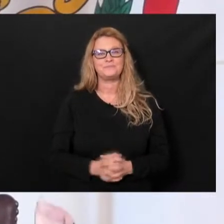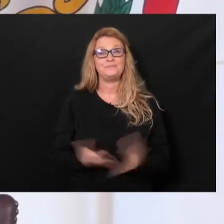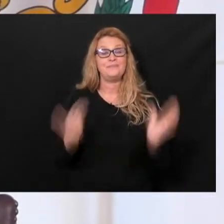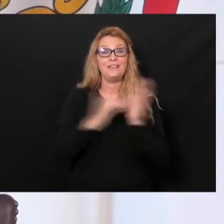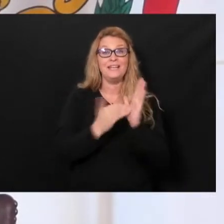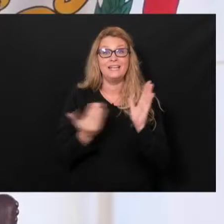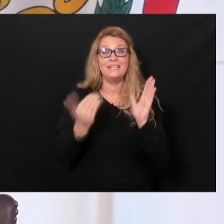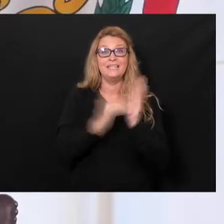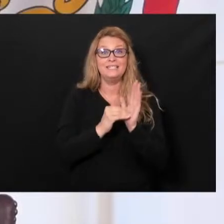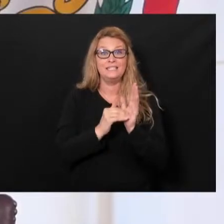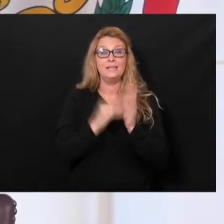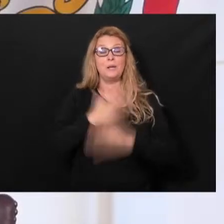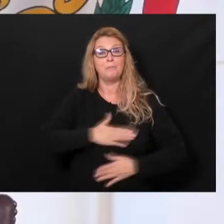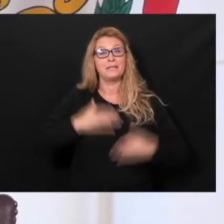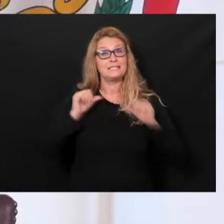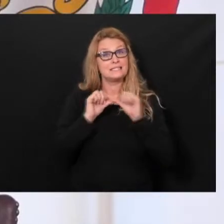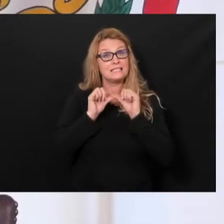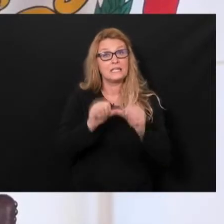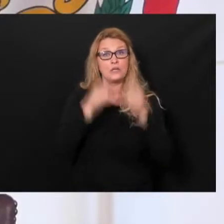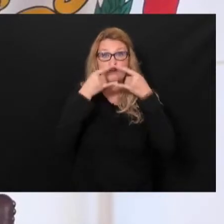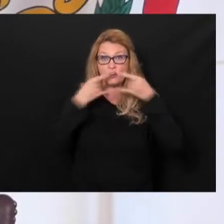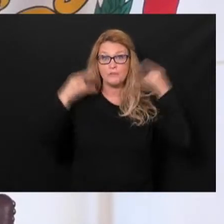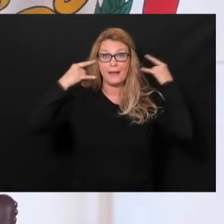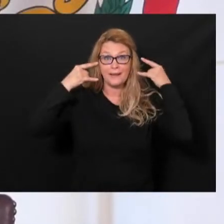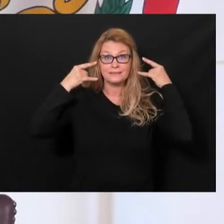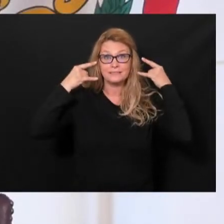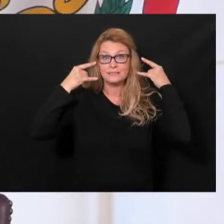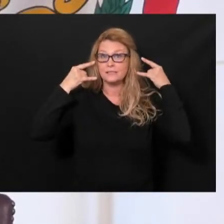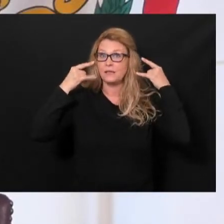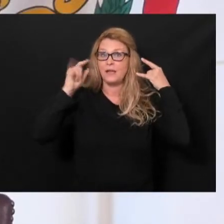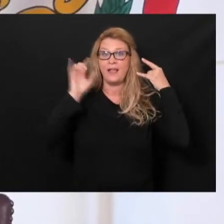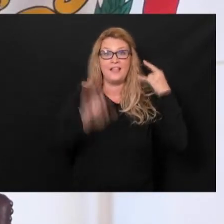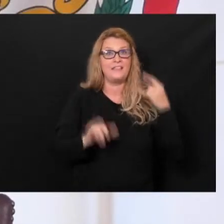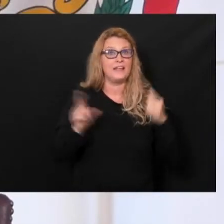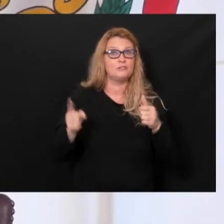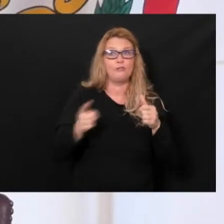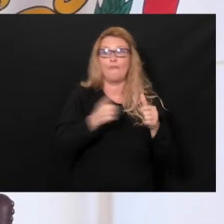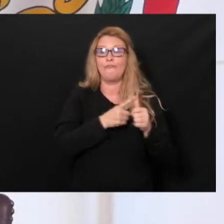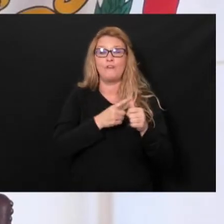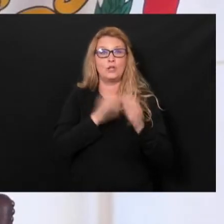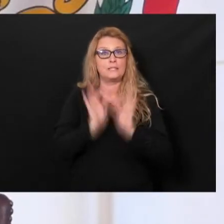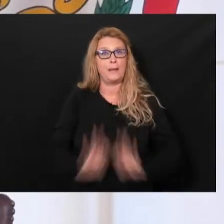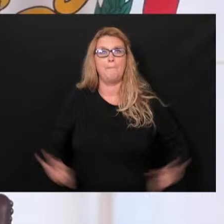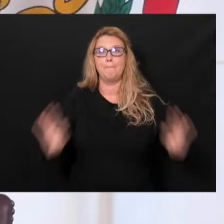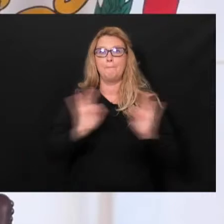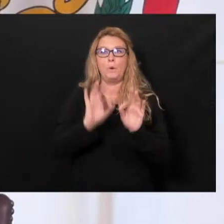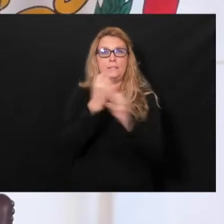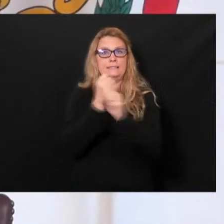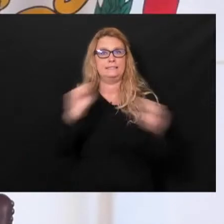over about wearing your face mask. It is absolutely your first defense other than your